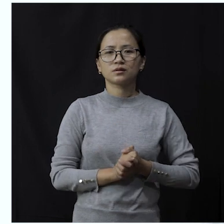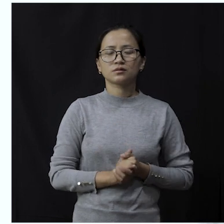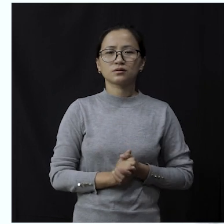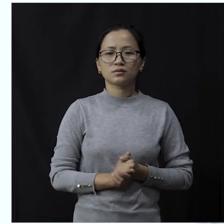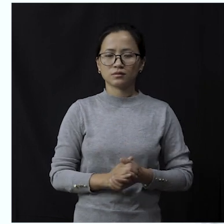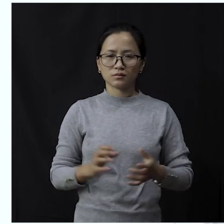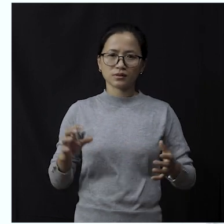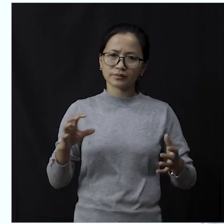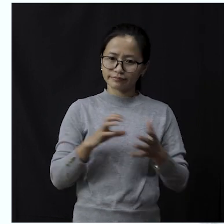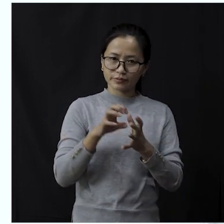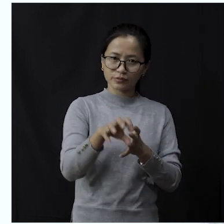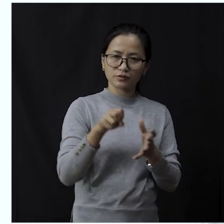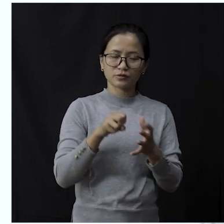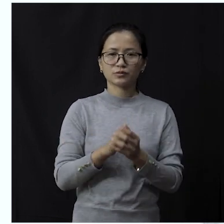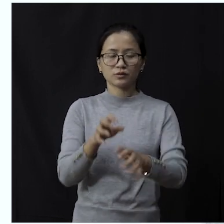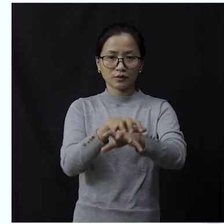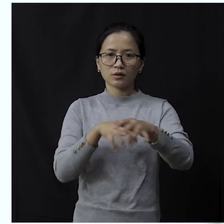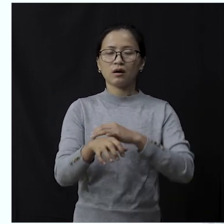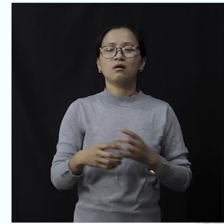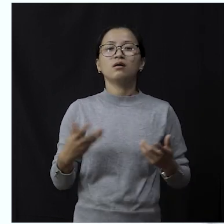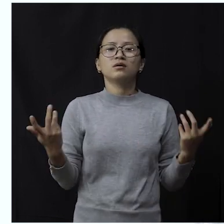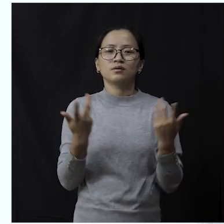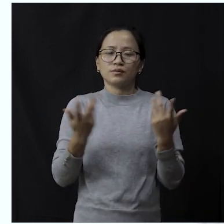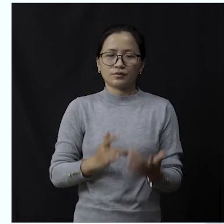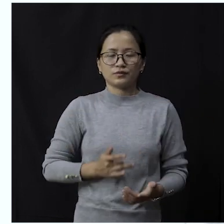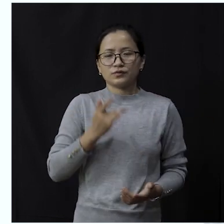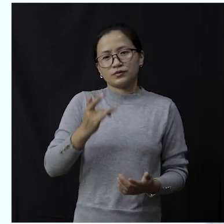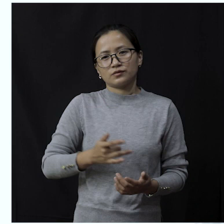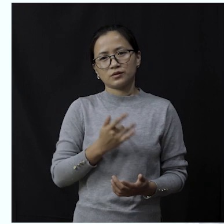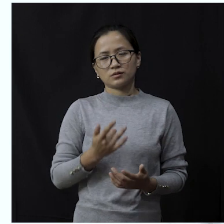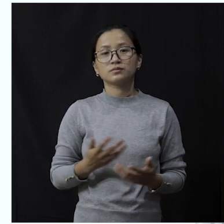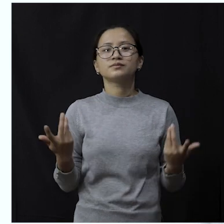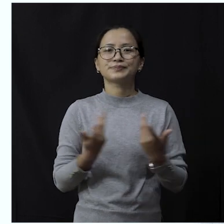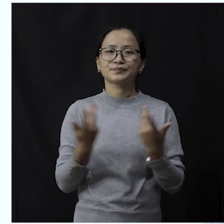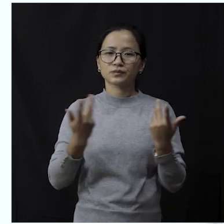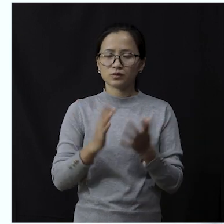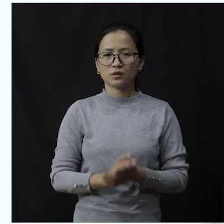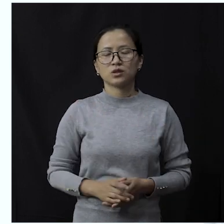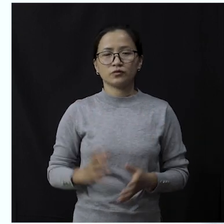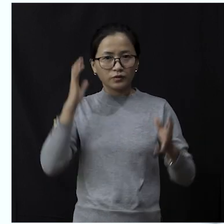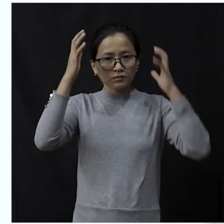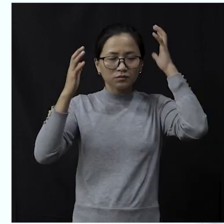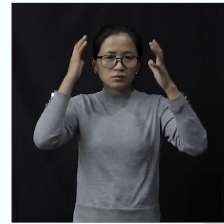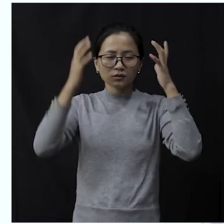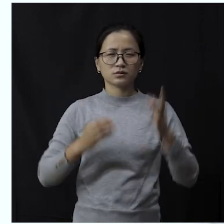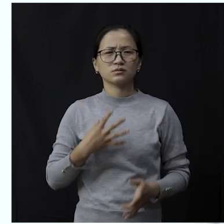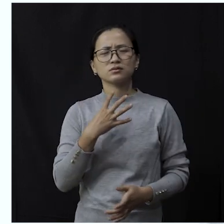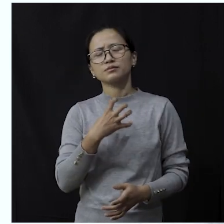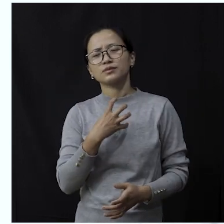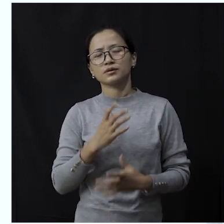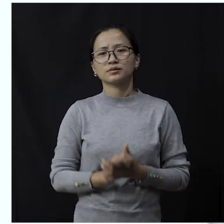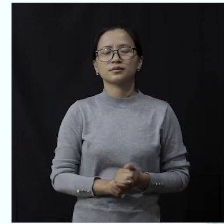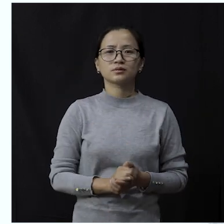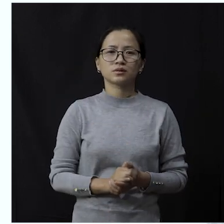siblings got trapped from an animal trap, how will you feel? You feel hurt, you feel pain, you feel worried, isn't it? You should not do this.